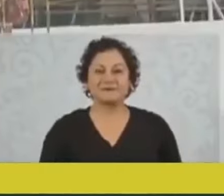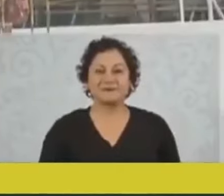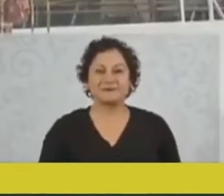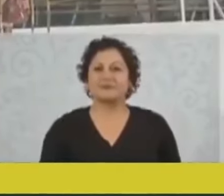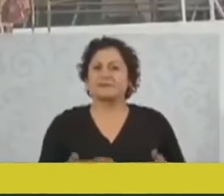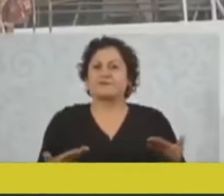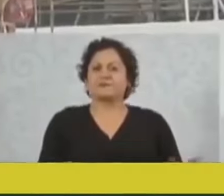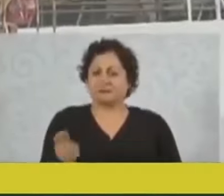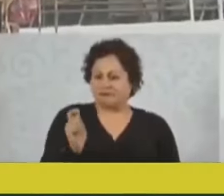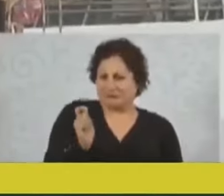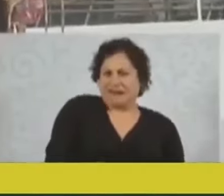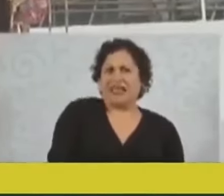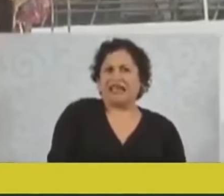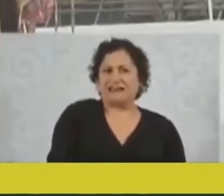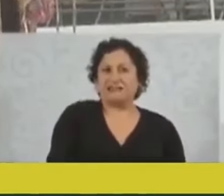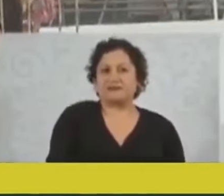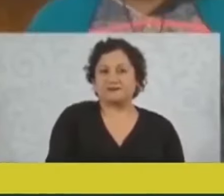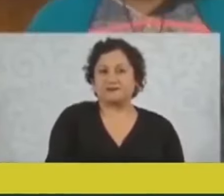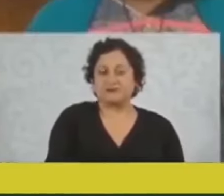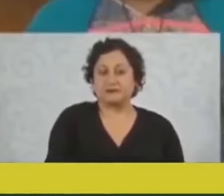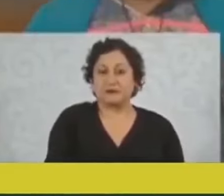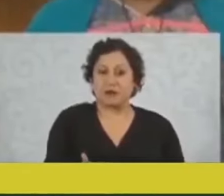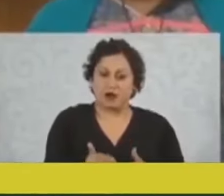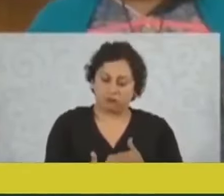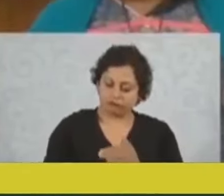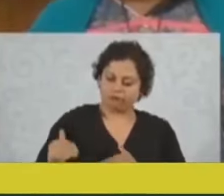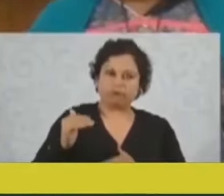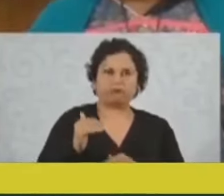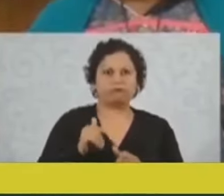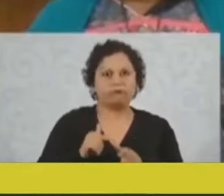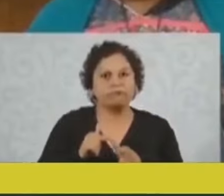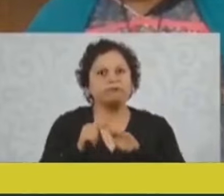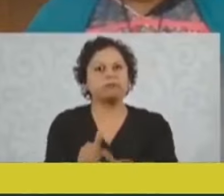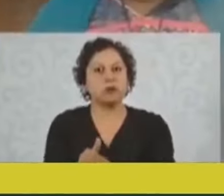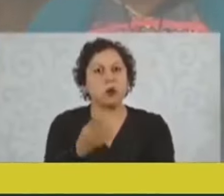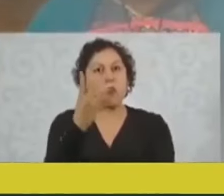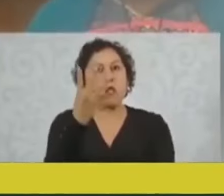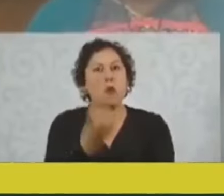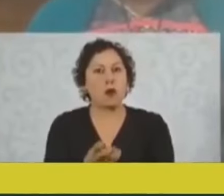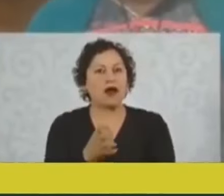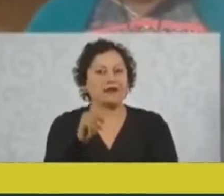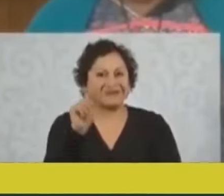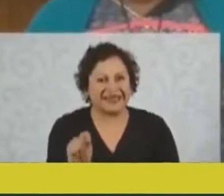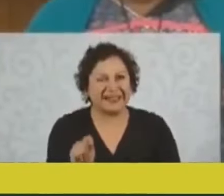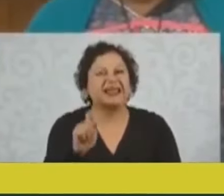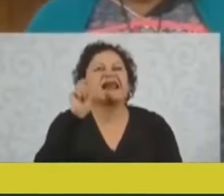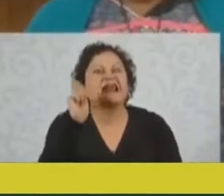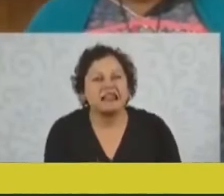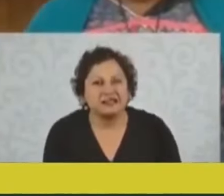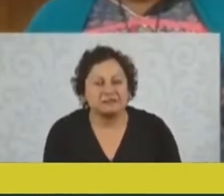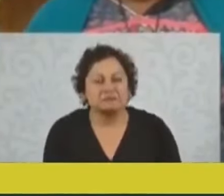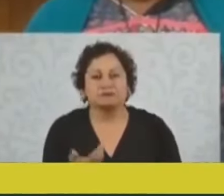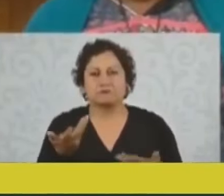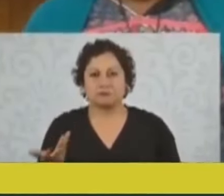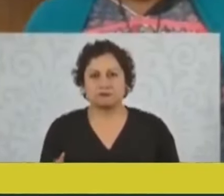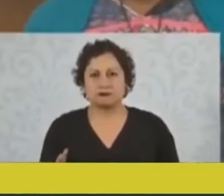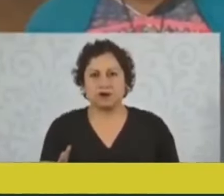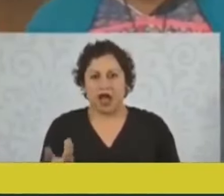And what does mean the second stage of the fourth transformation? It